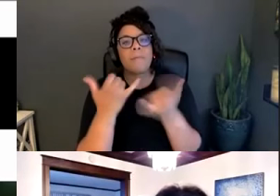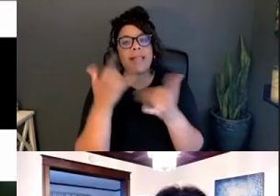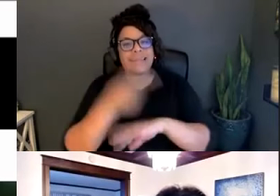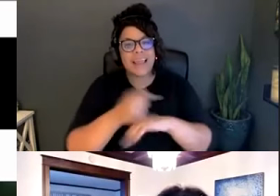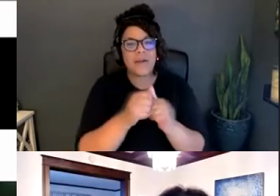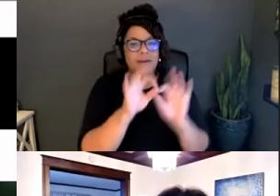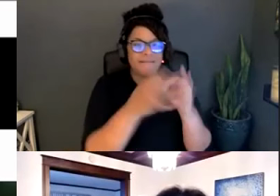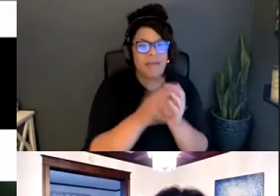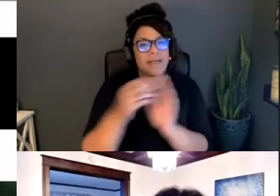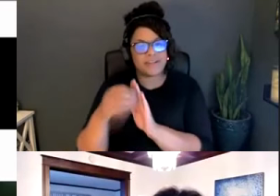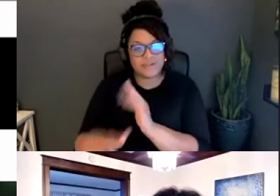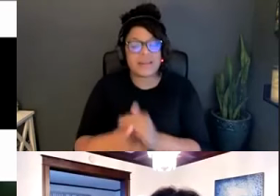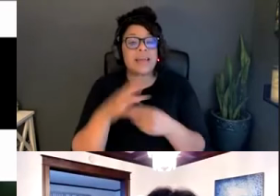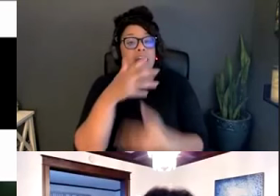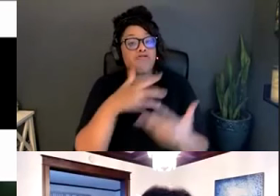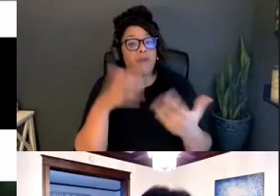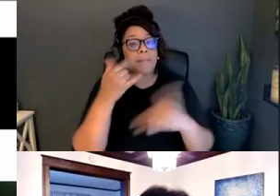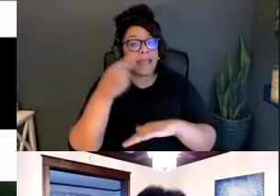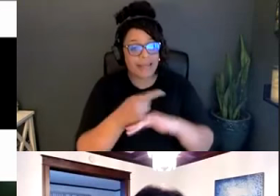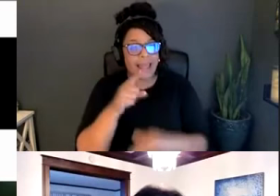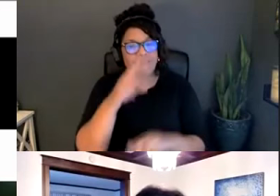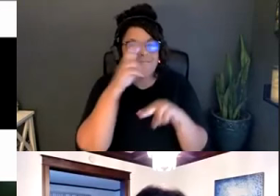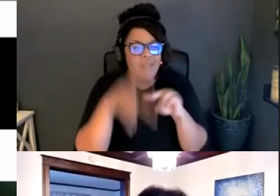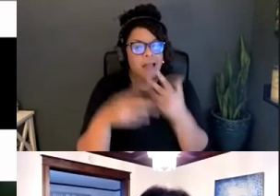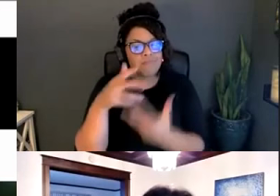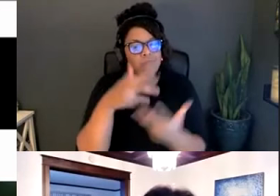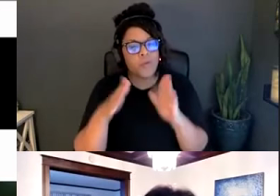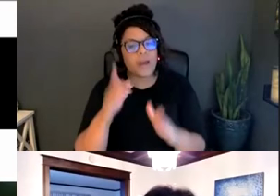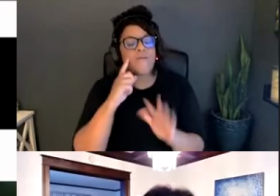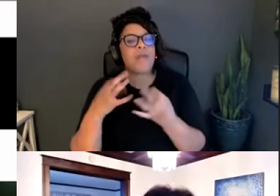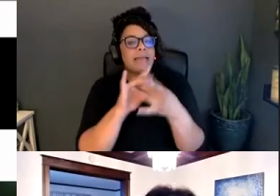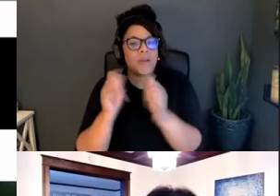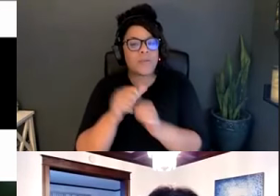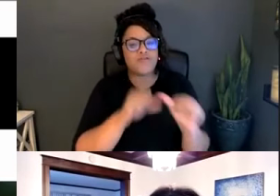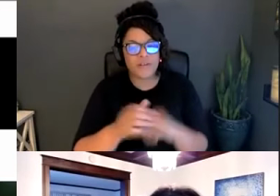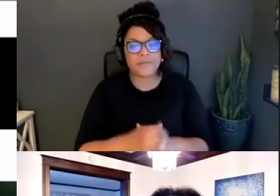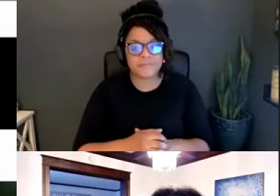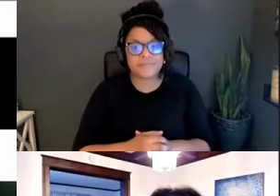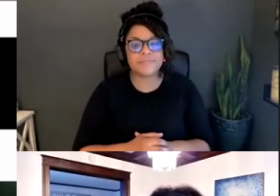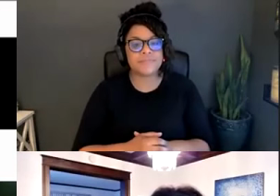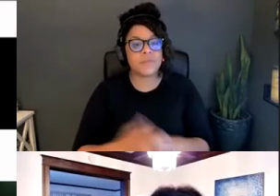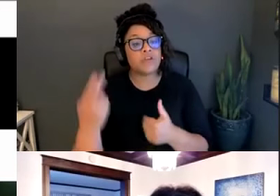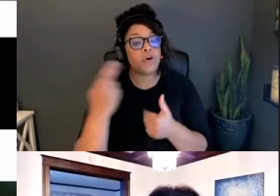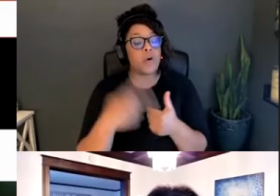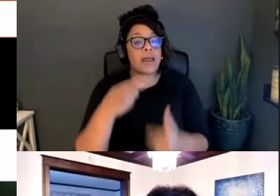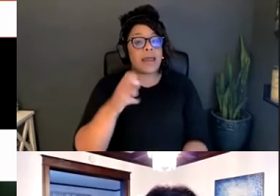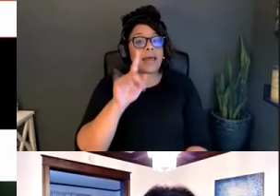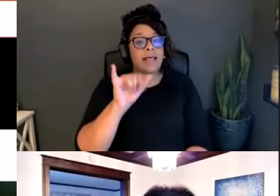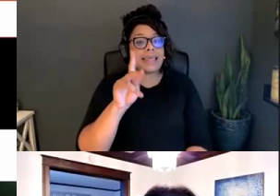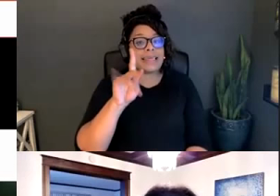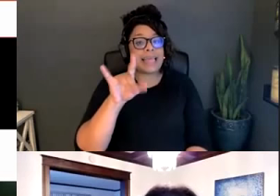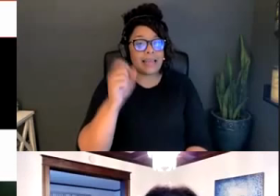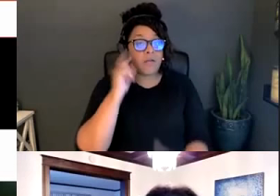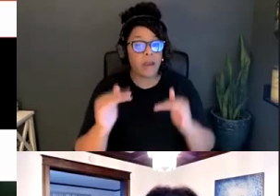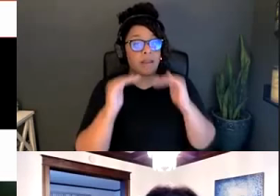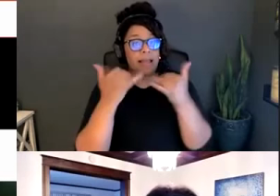students. The interactive play day is a fun, interactive way for families to connect with one another. Join Healthi Kids in our work to advance playful learning